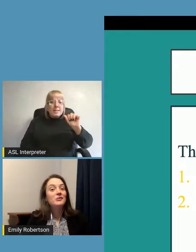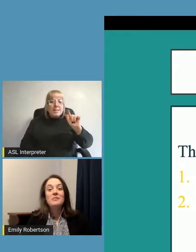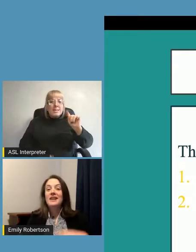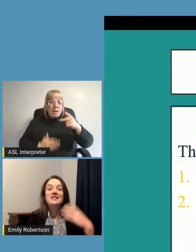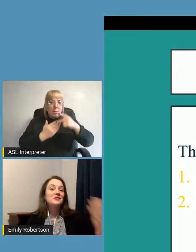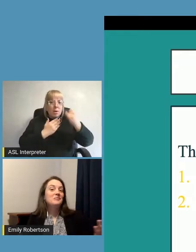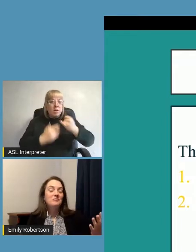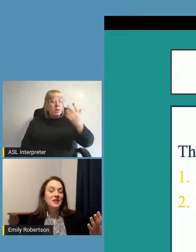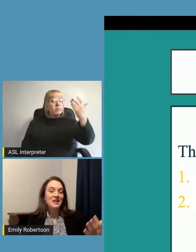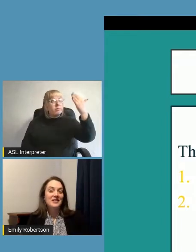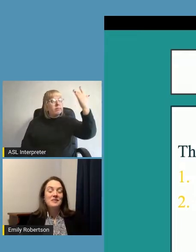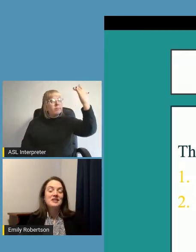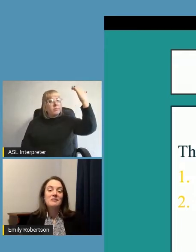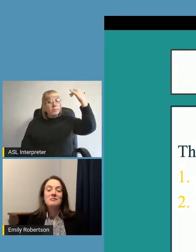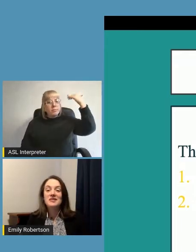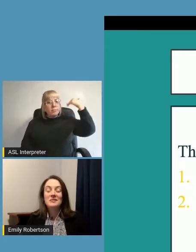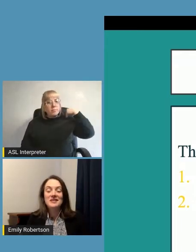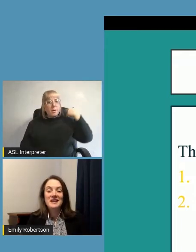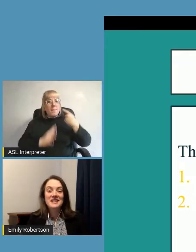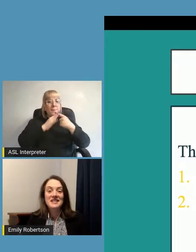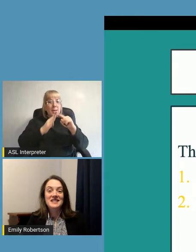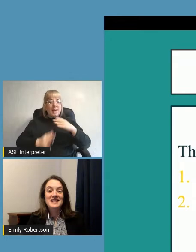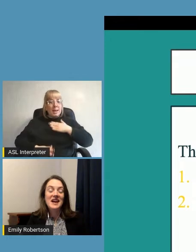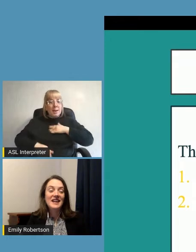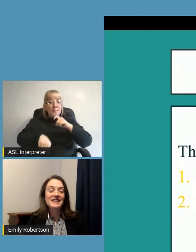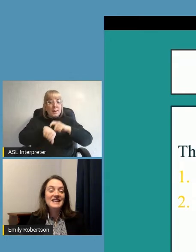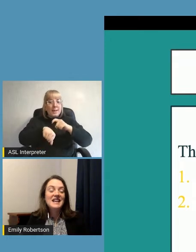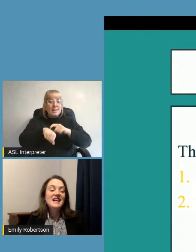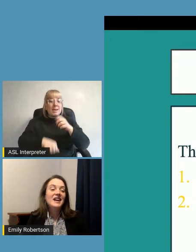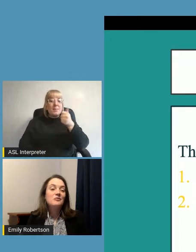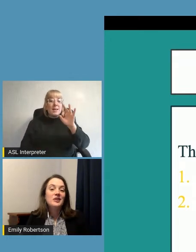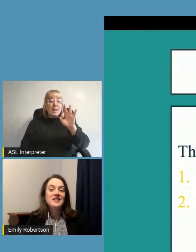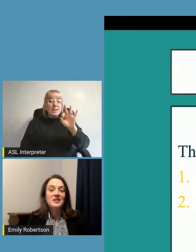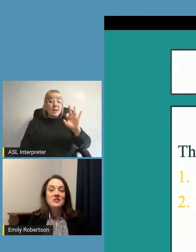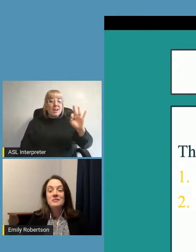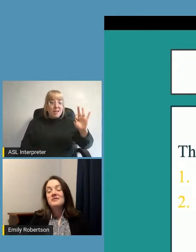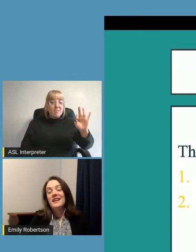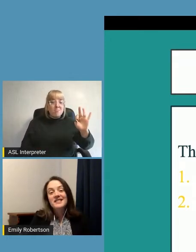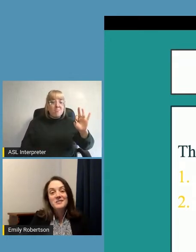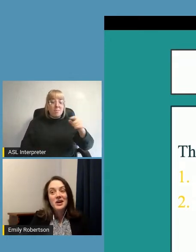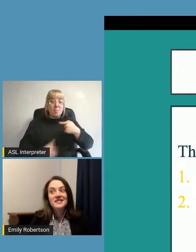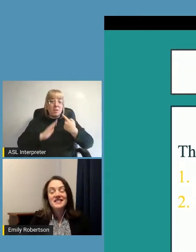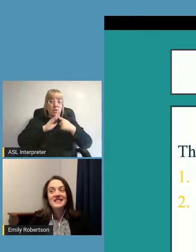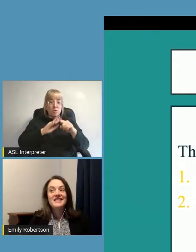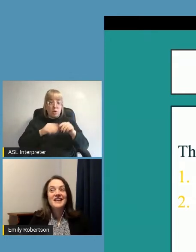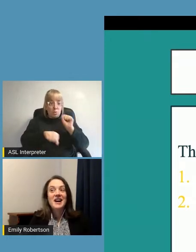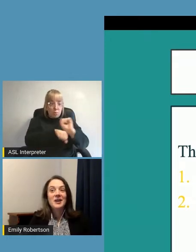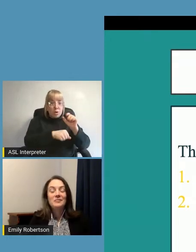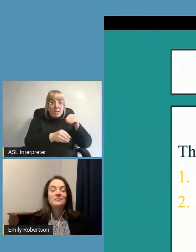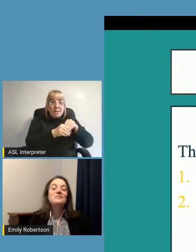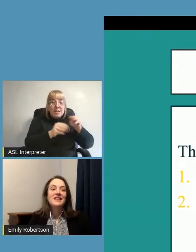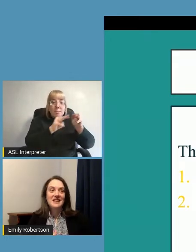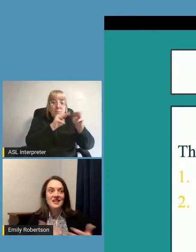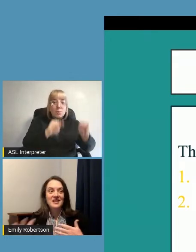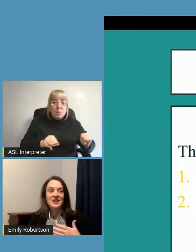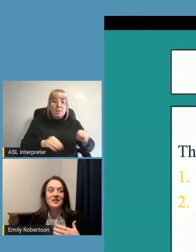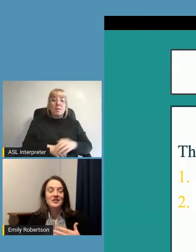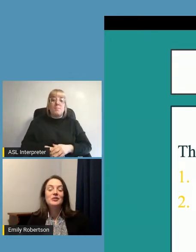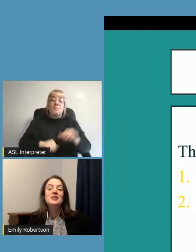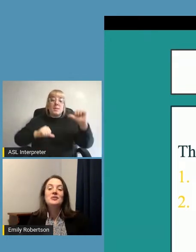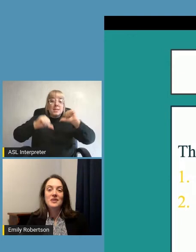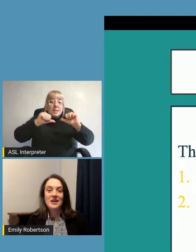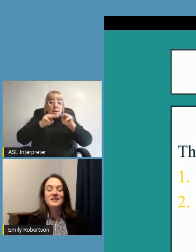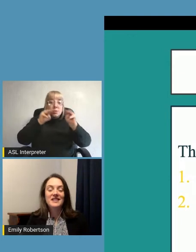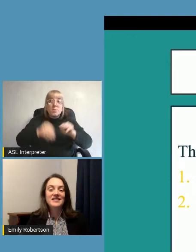going back all the way back to beginning of my time in museums in 1999. I worked at the Museum of Science in Boston in